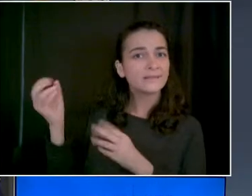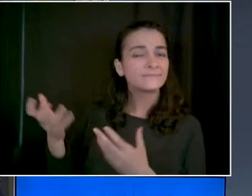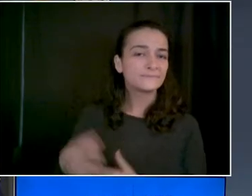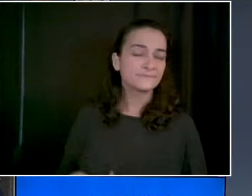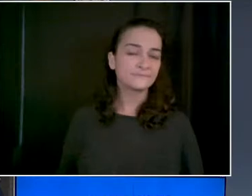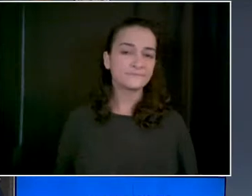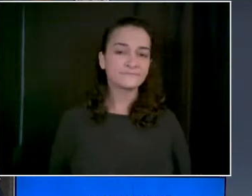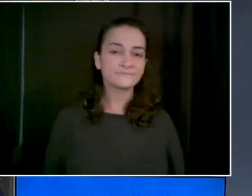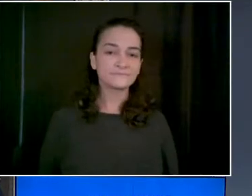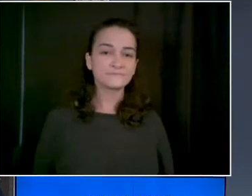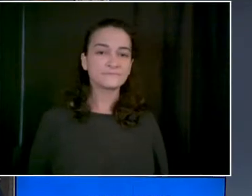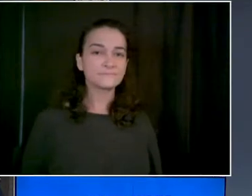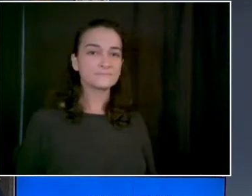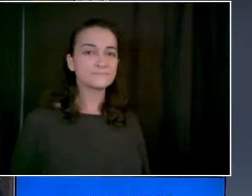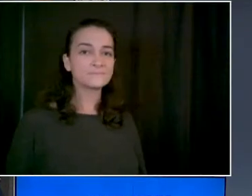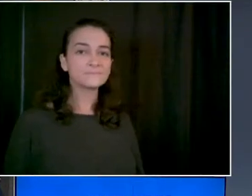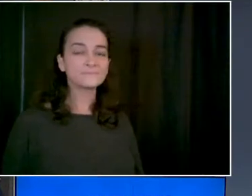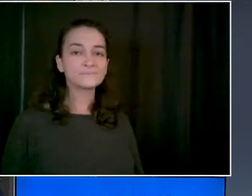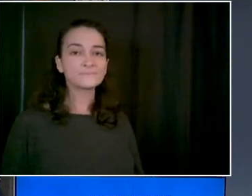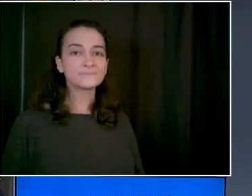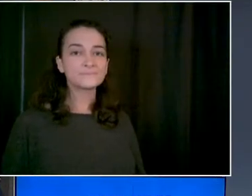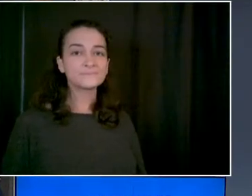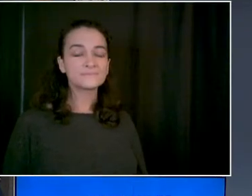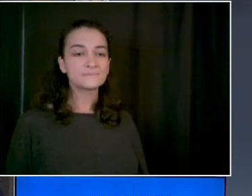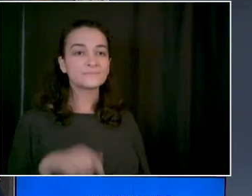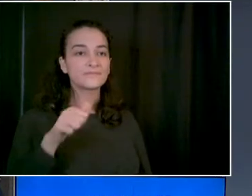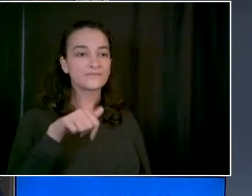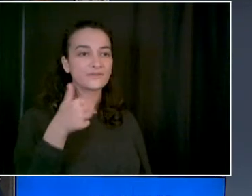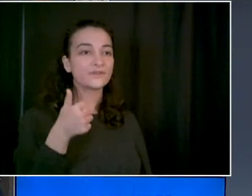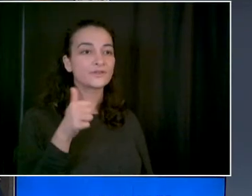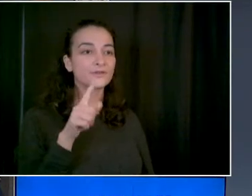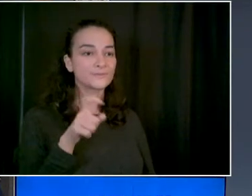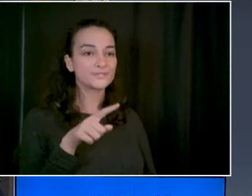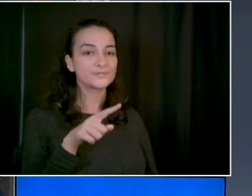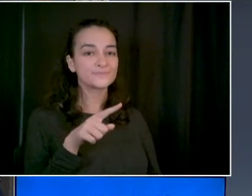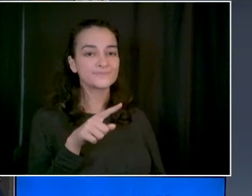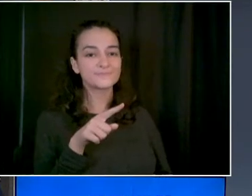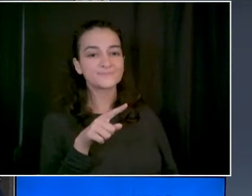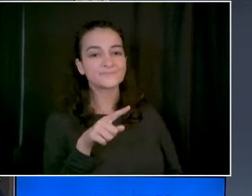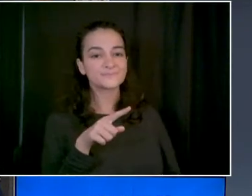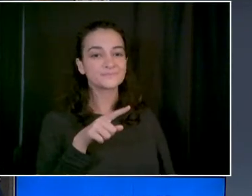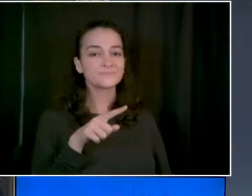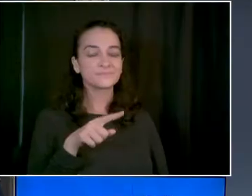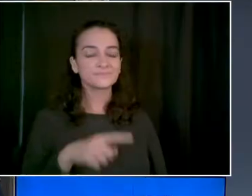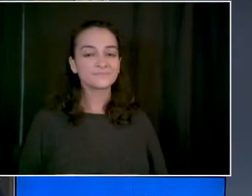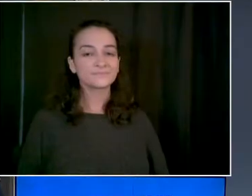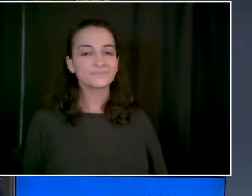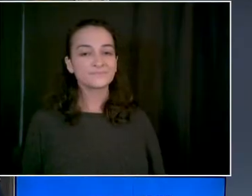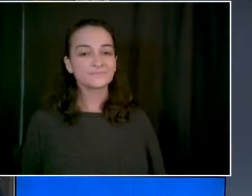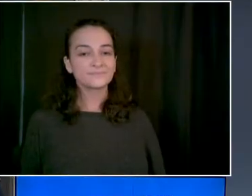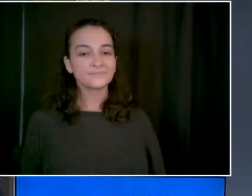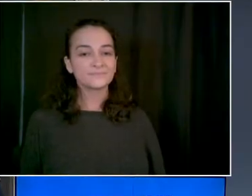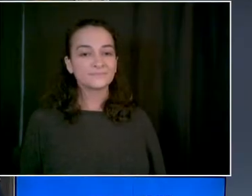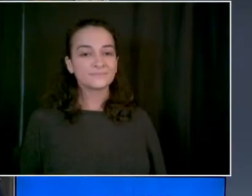linked to this criminal organization? Any specific clues that just give you the idea that they belong to that